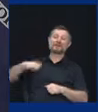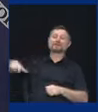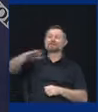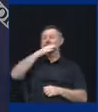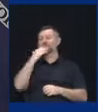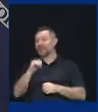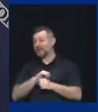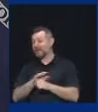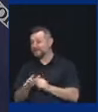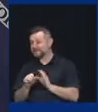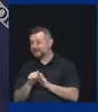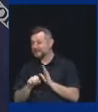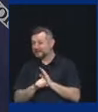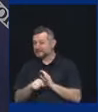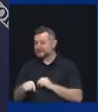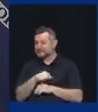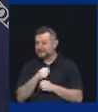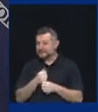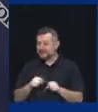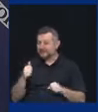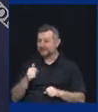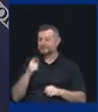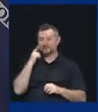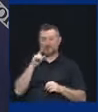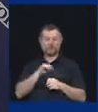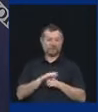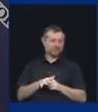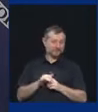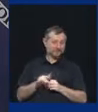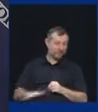the United States. Right?